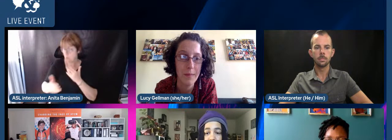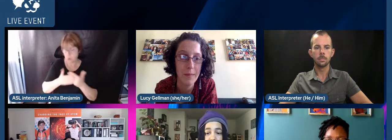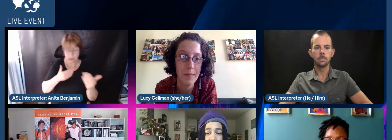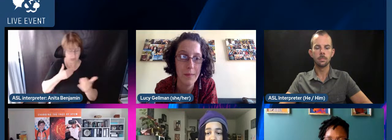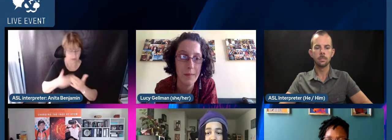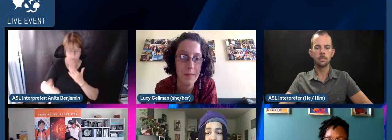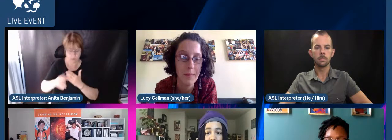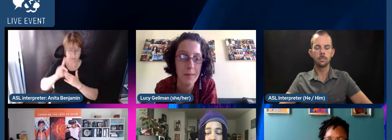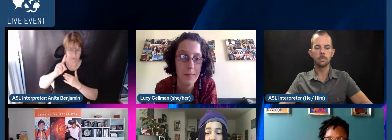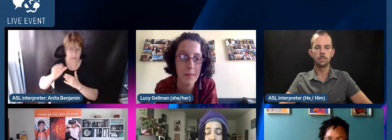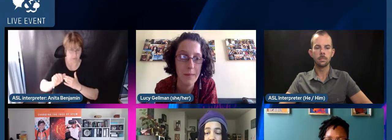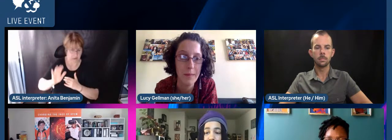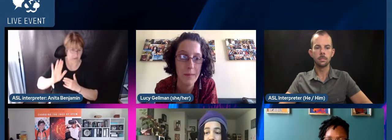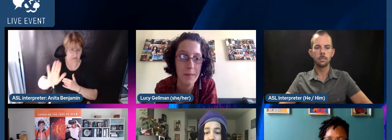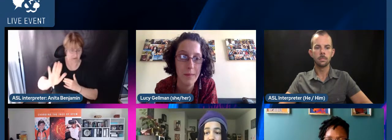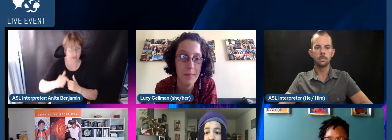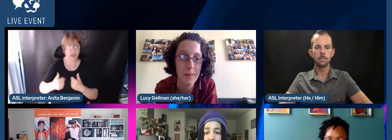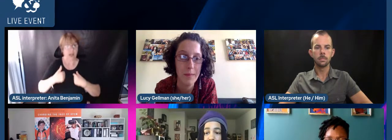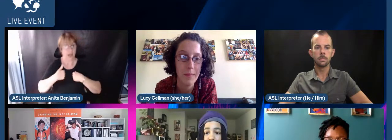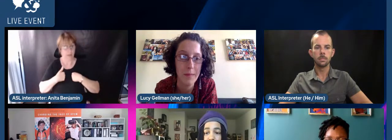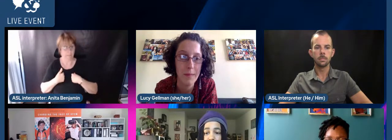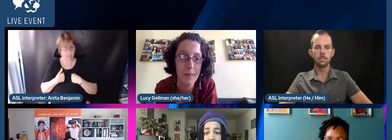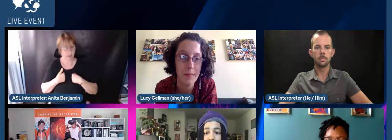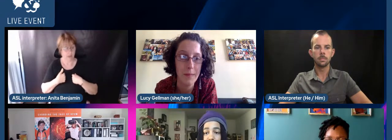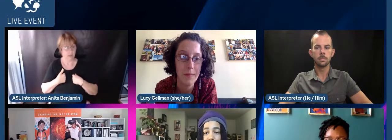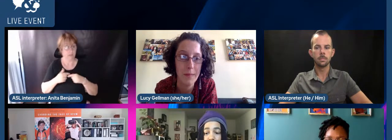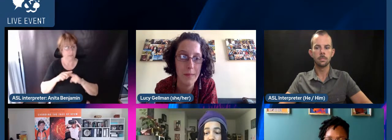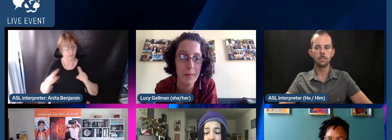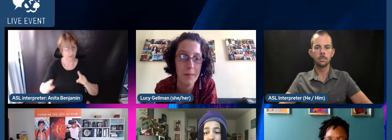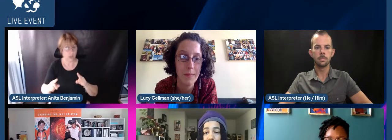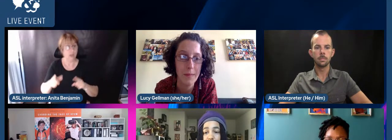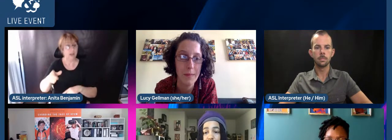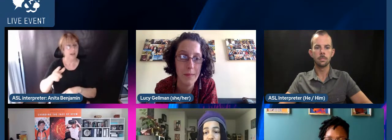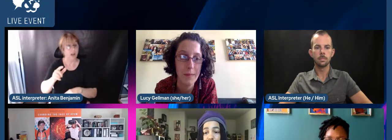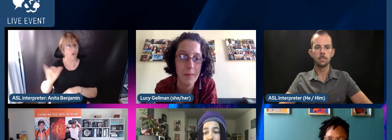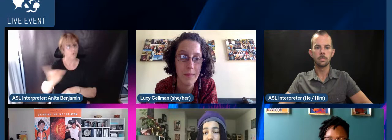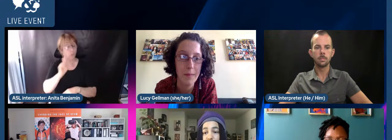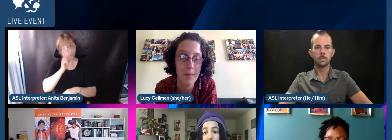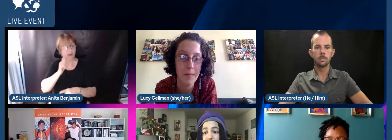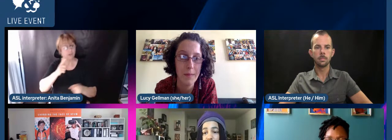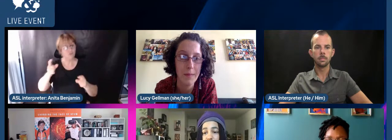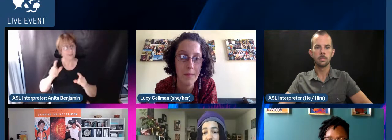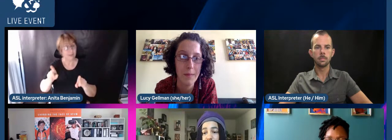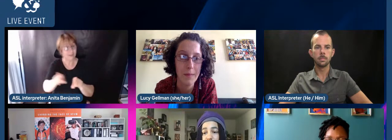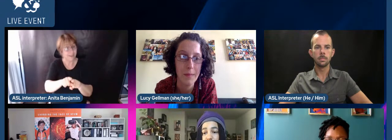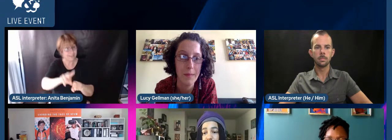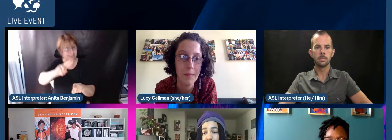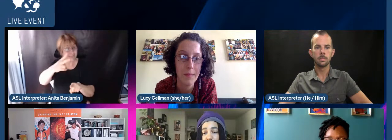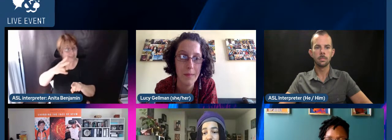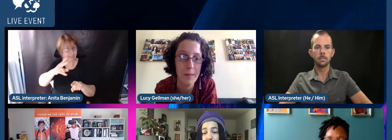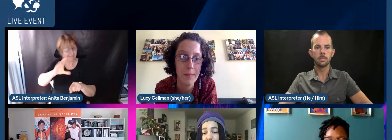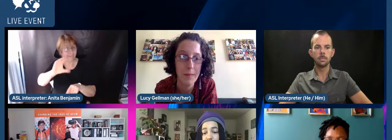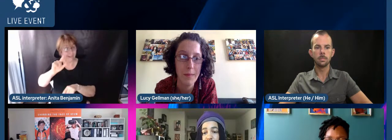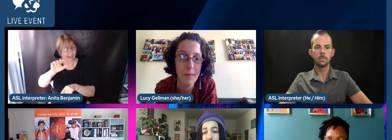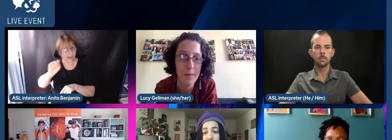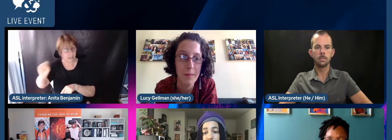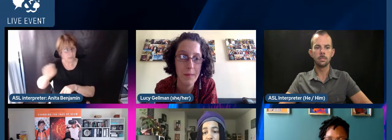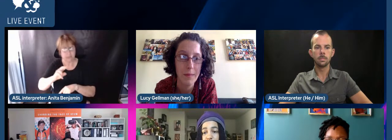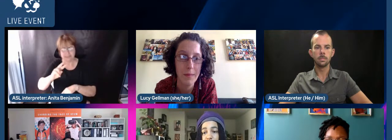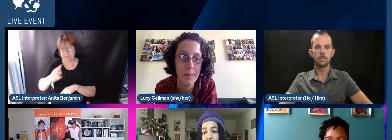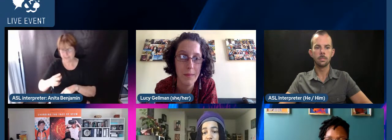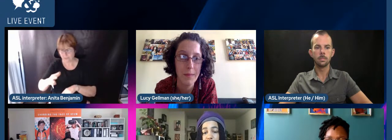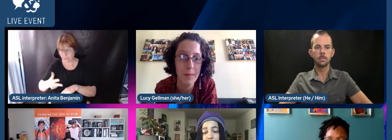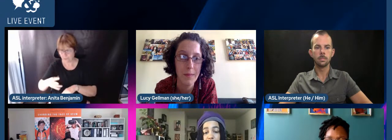is. And I come along, you want to treat me not even as a second class, but as a third or fourth, or even